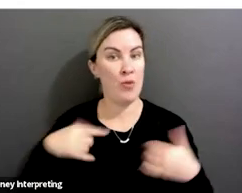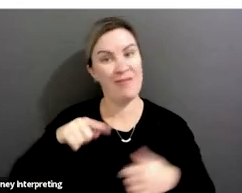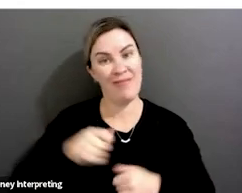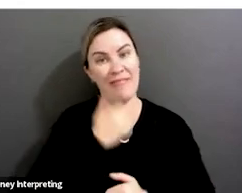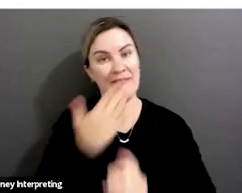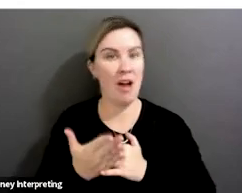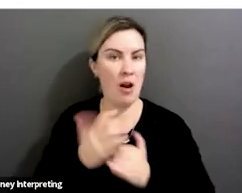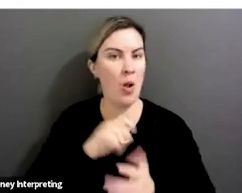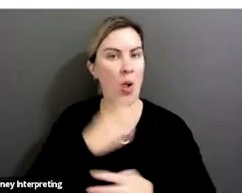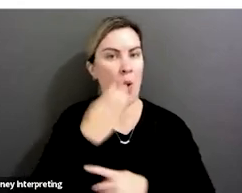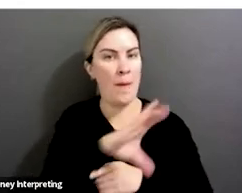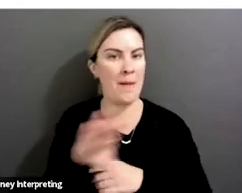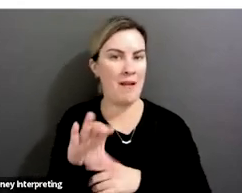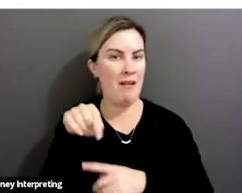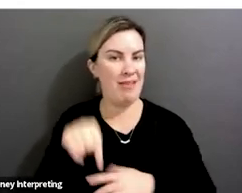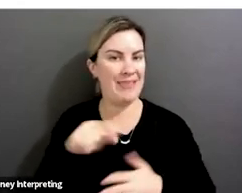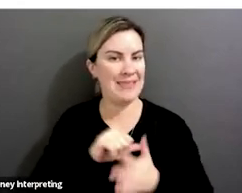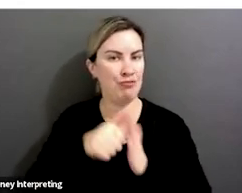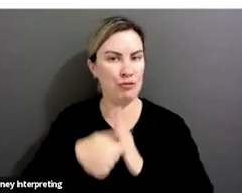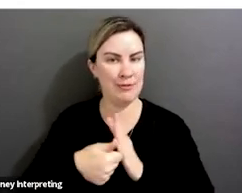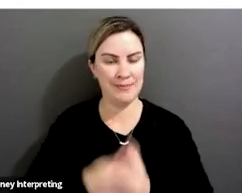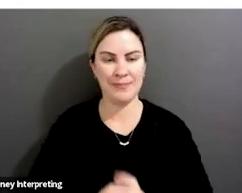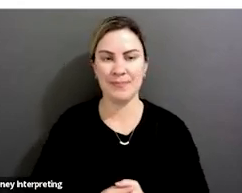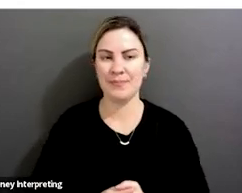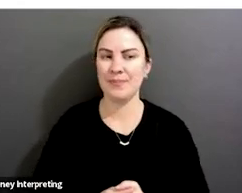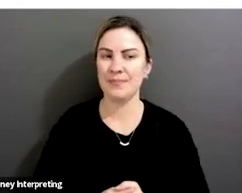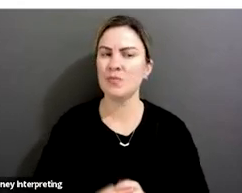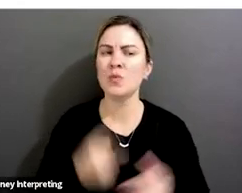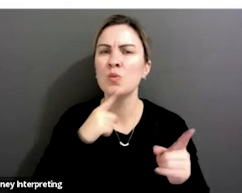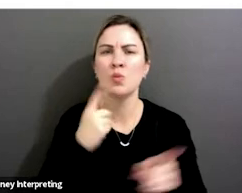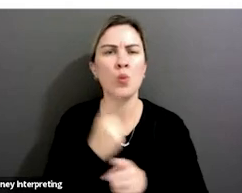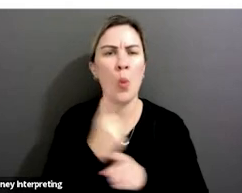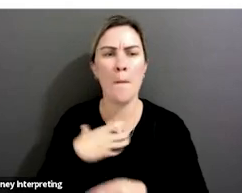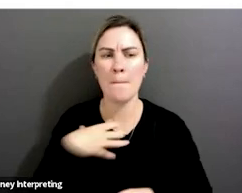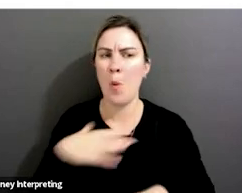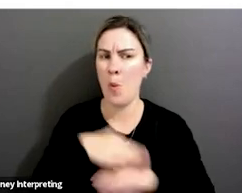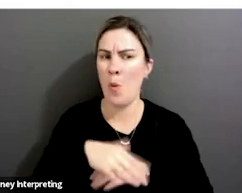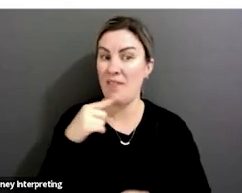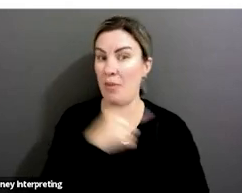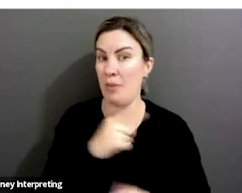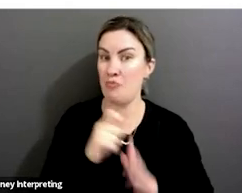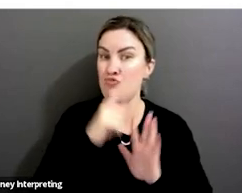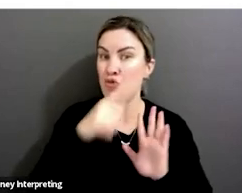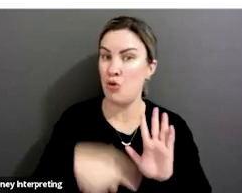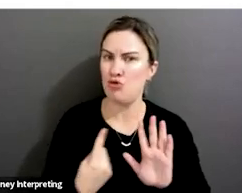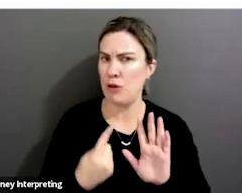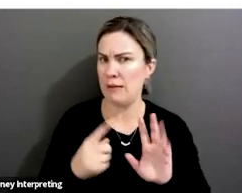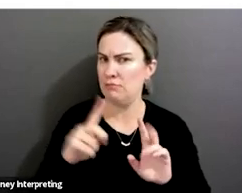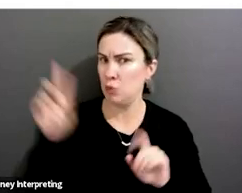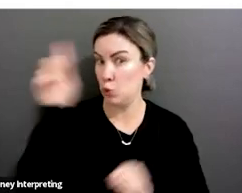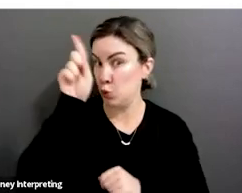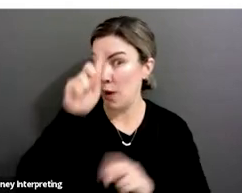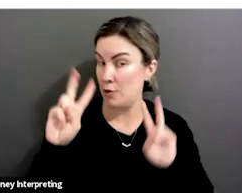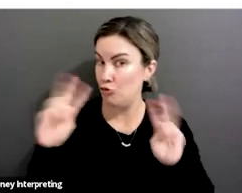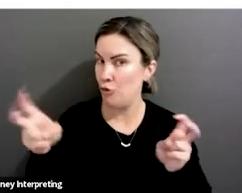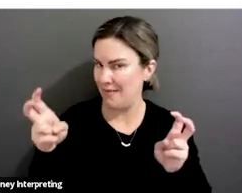series. To talk more about the Leave Nobody Behind project and the topic of today's webinar, please join